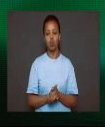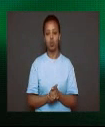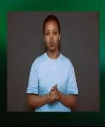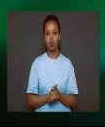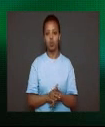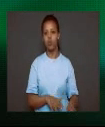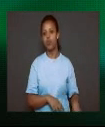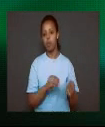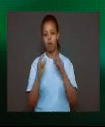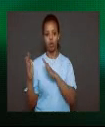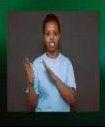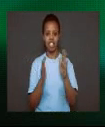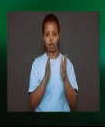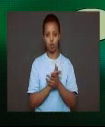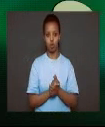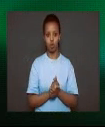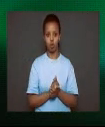Students, let's get ready.